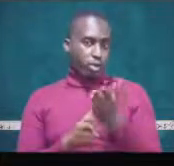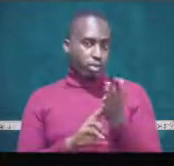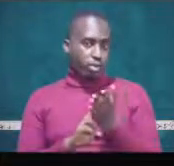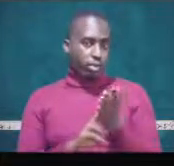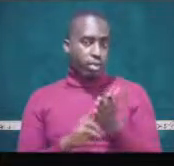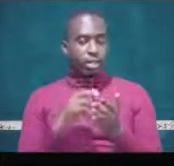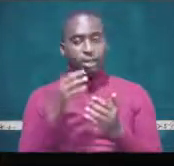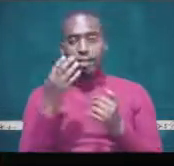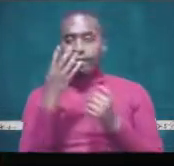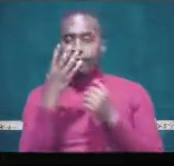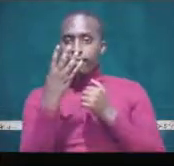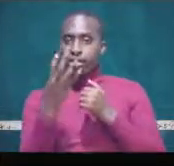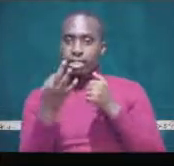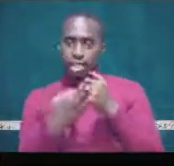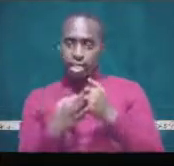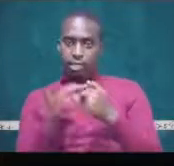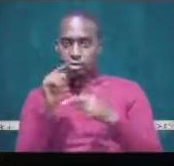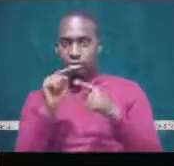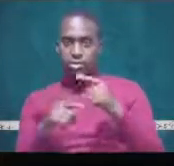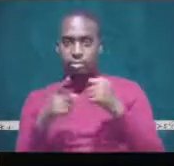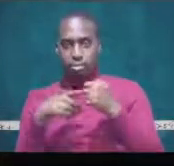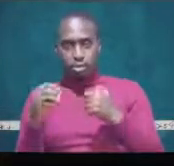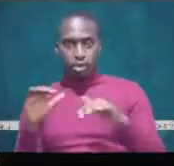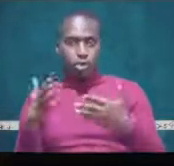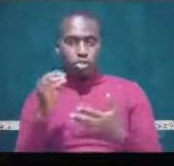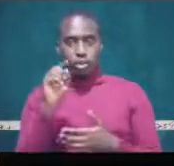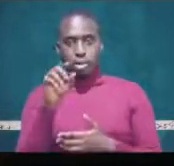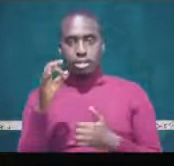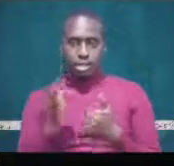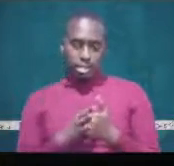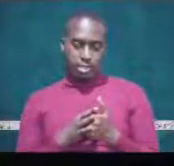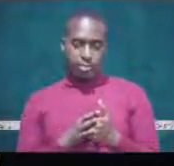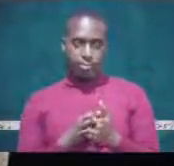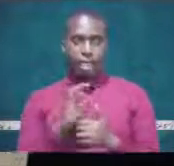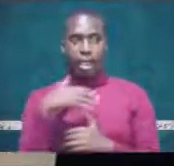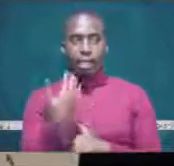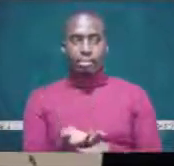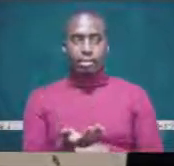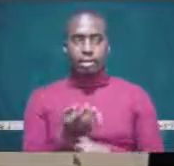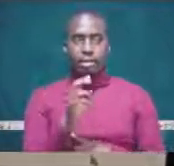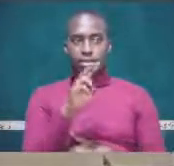is 48 out of 60, or 0.8.